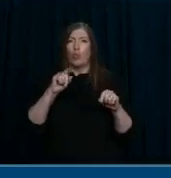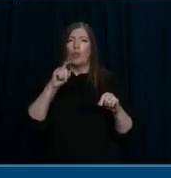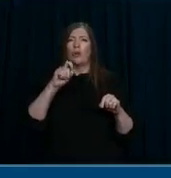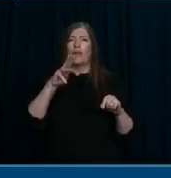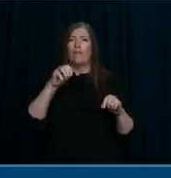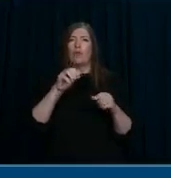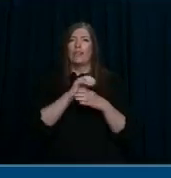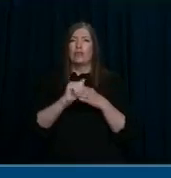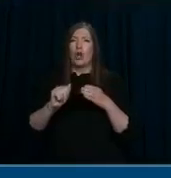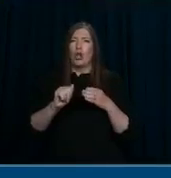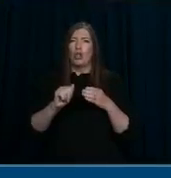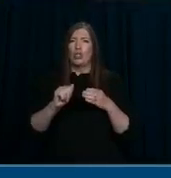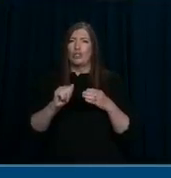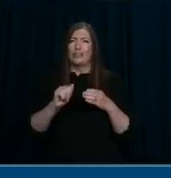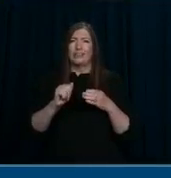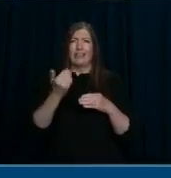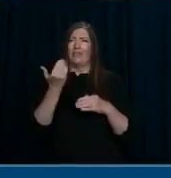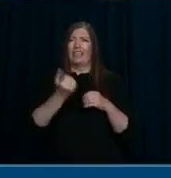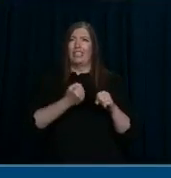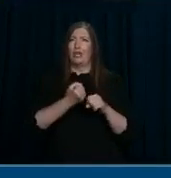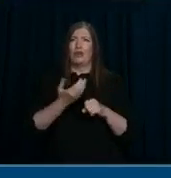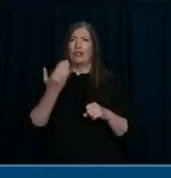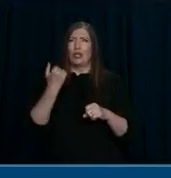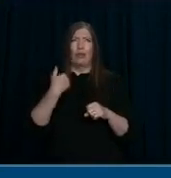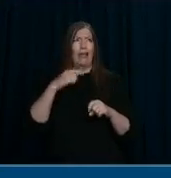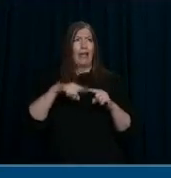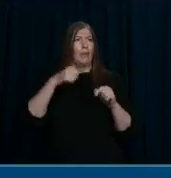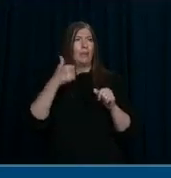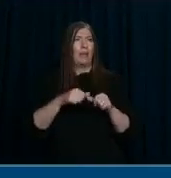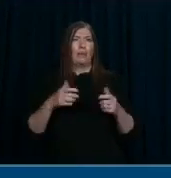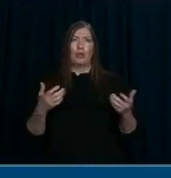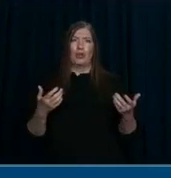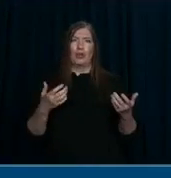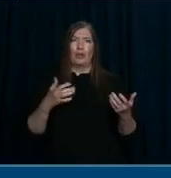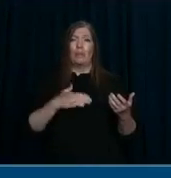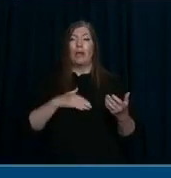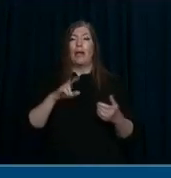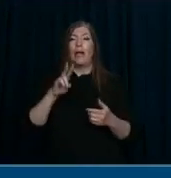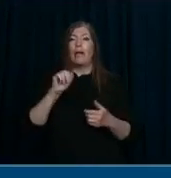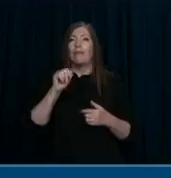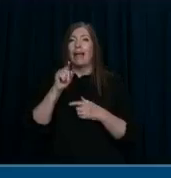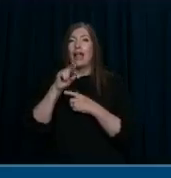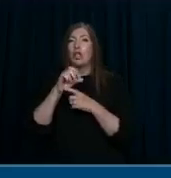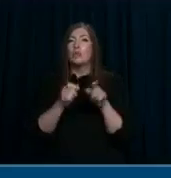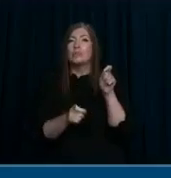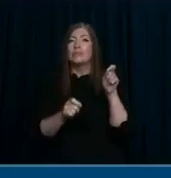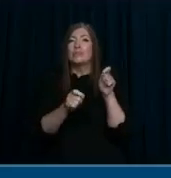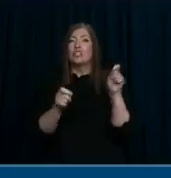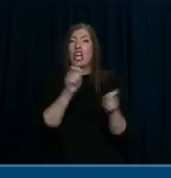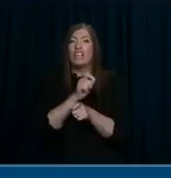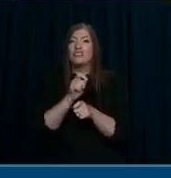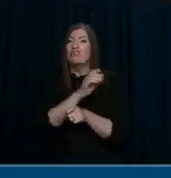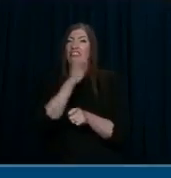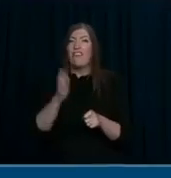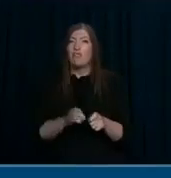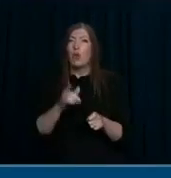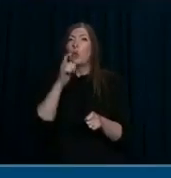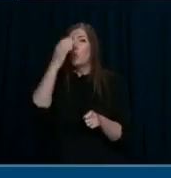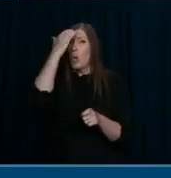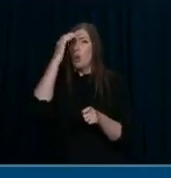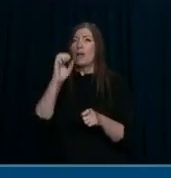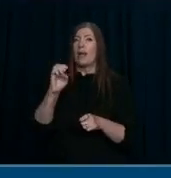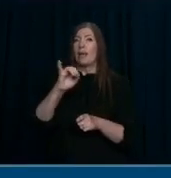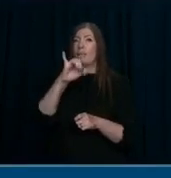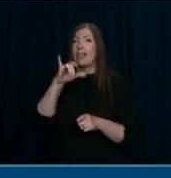$140 check 15 years ago. I don't remember it. My values have never changed, and do you know who knows this? Emily's